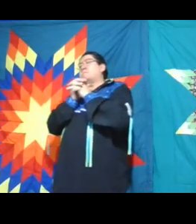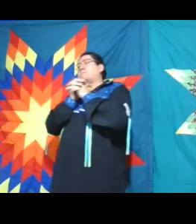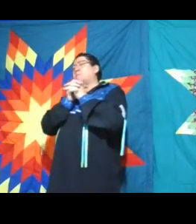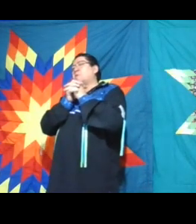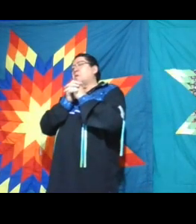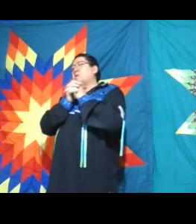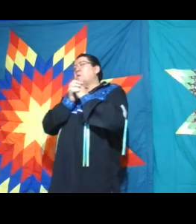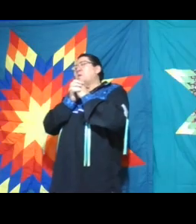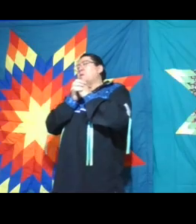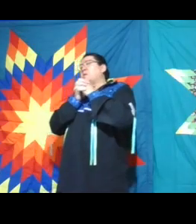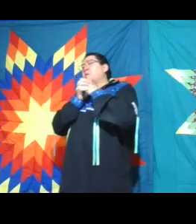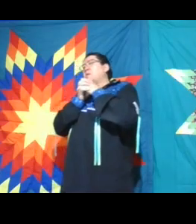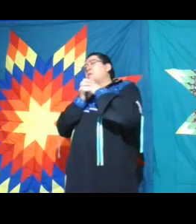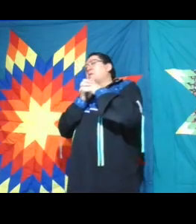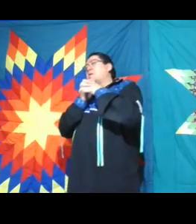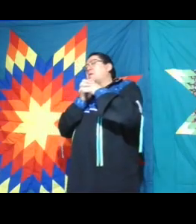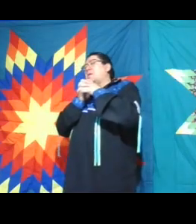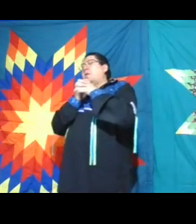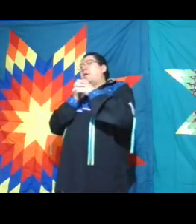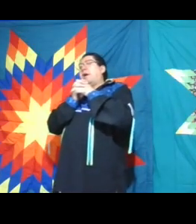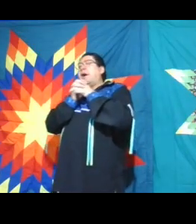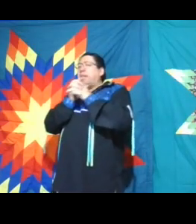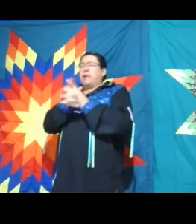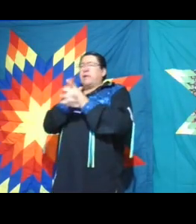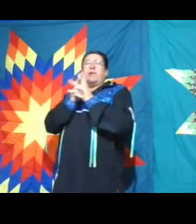managing peers on multiple initiatives.